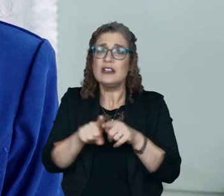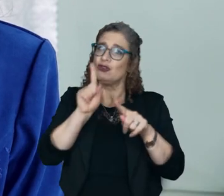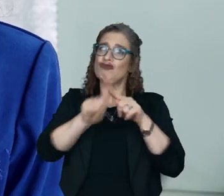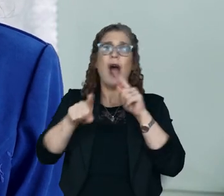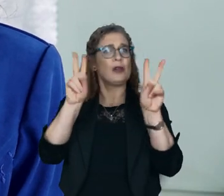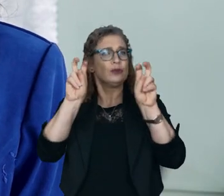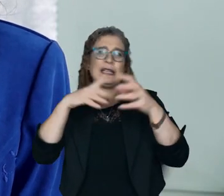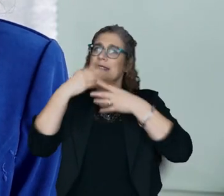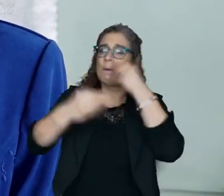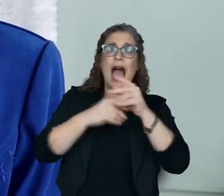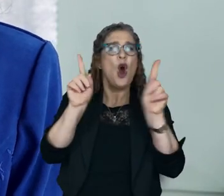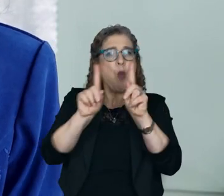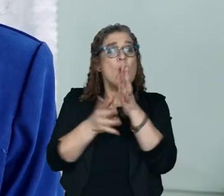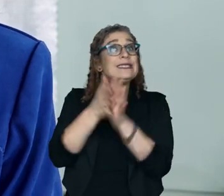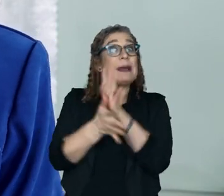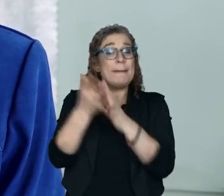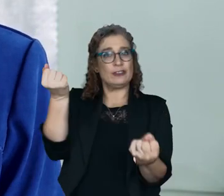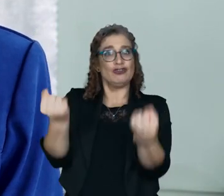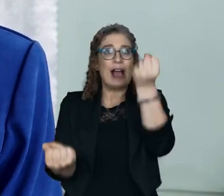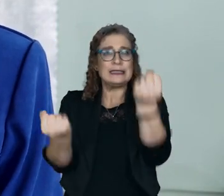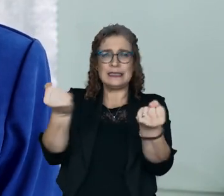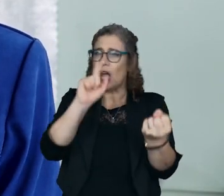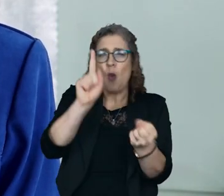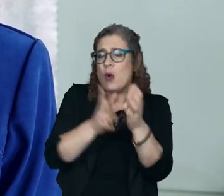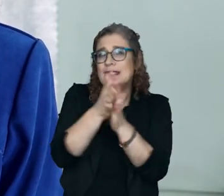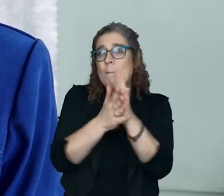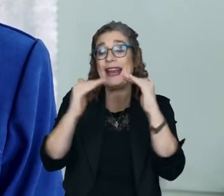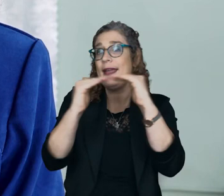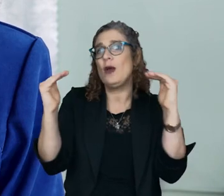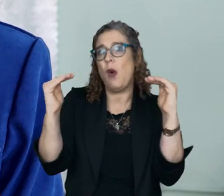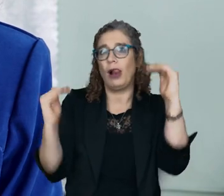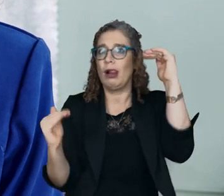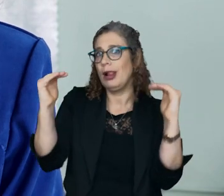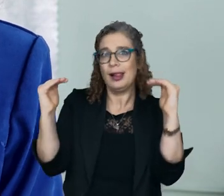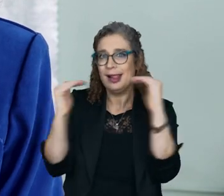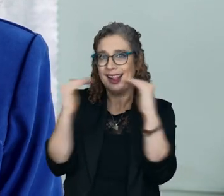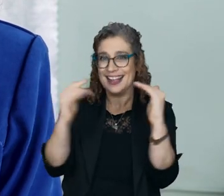just and equal gender relationships.